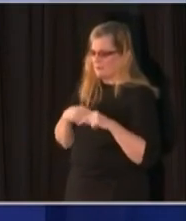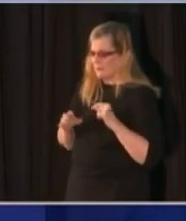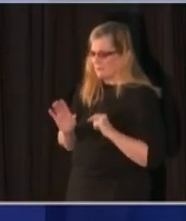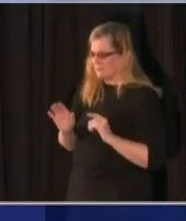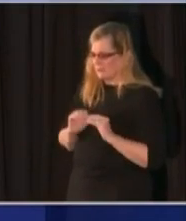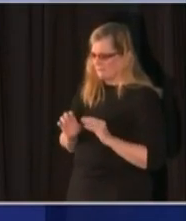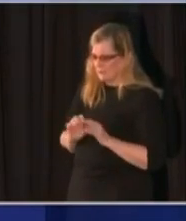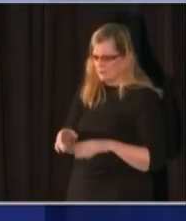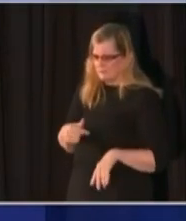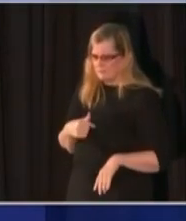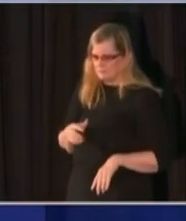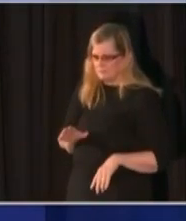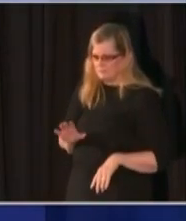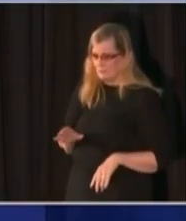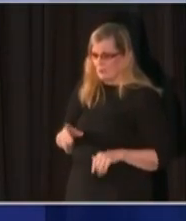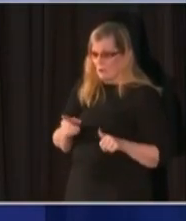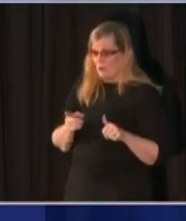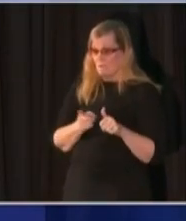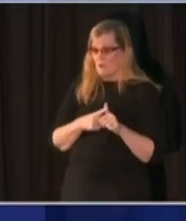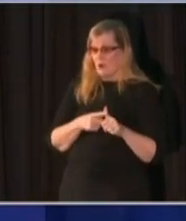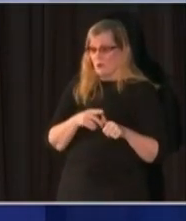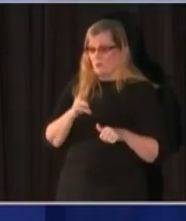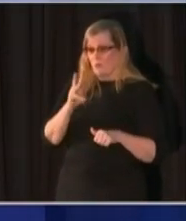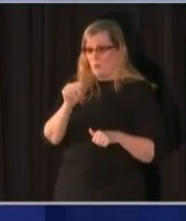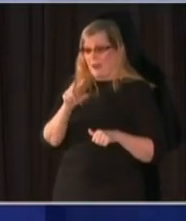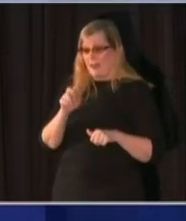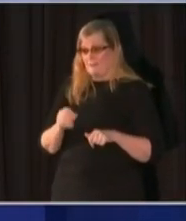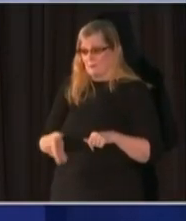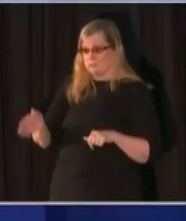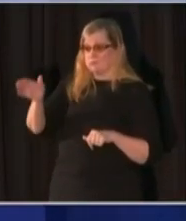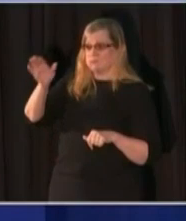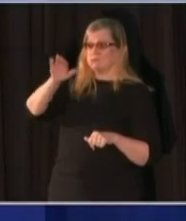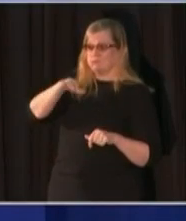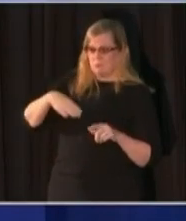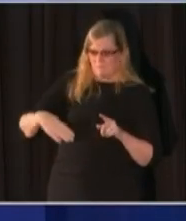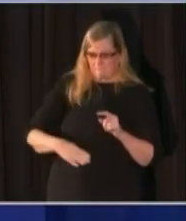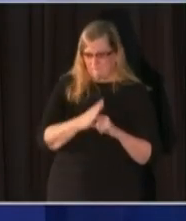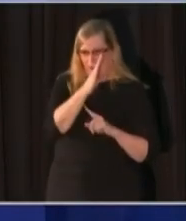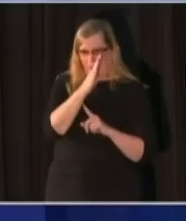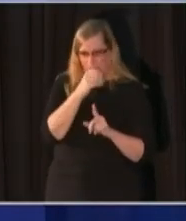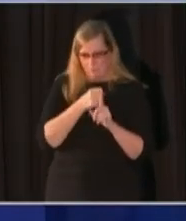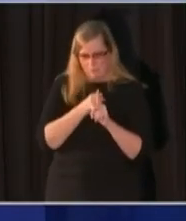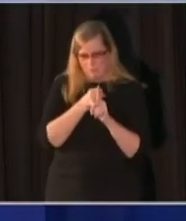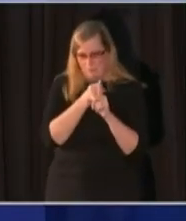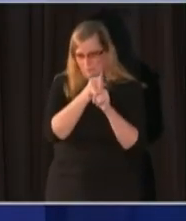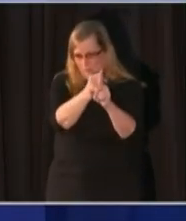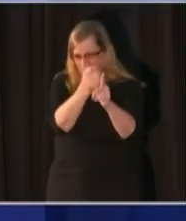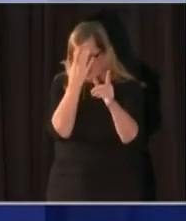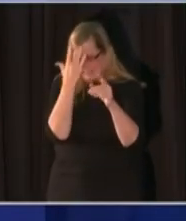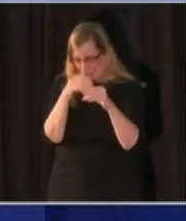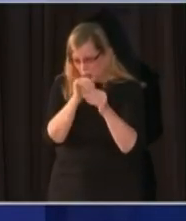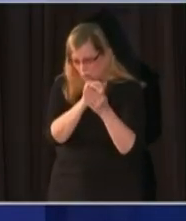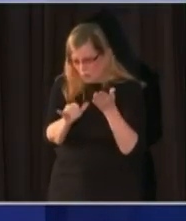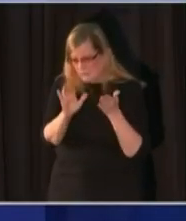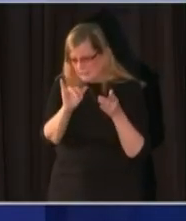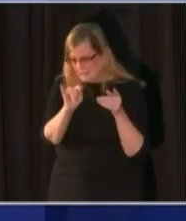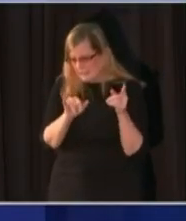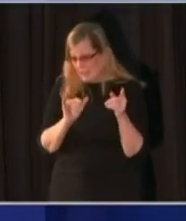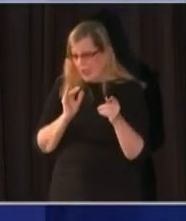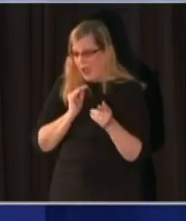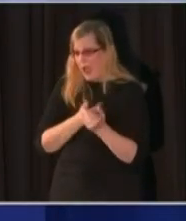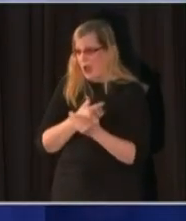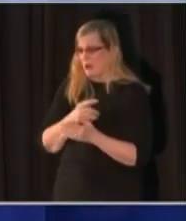We weren't in the first wave of peak infection as New York is. We think that we're in a later wave